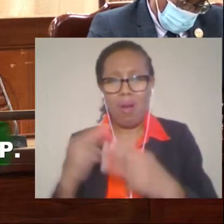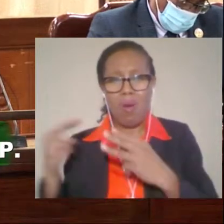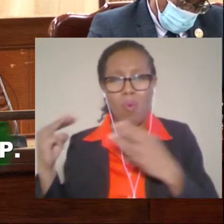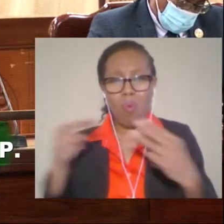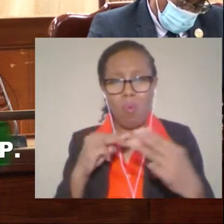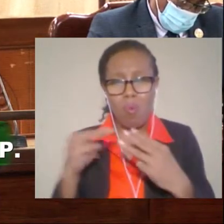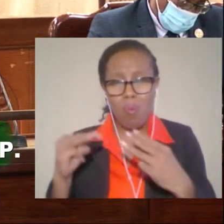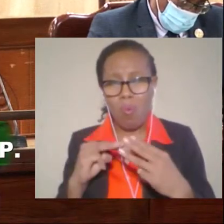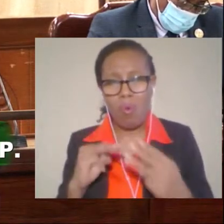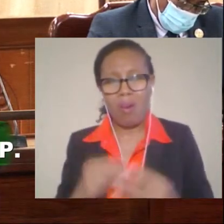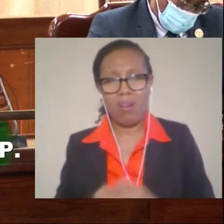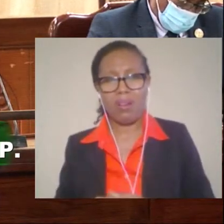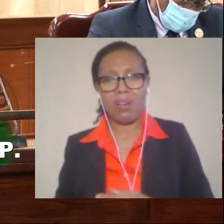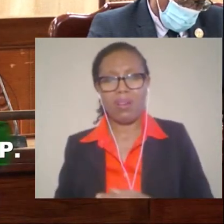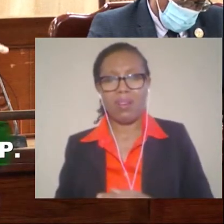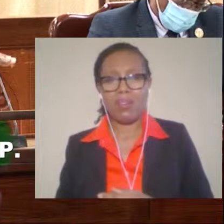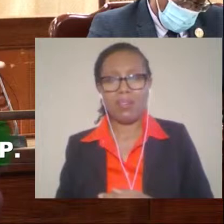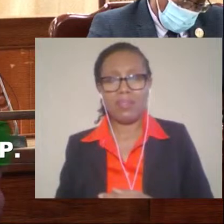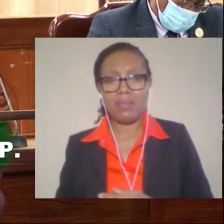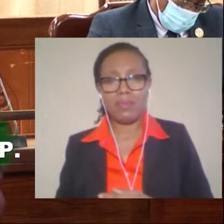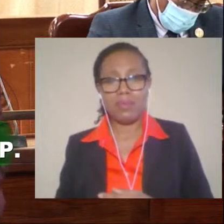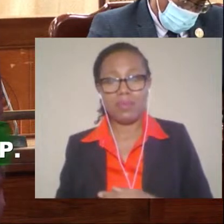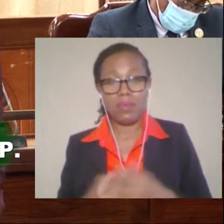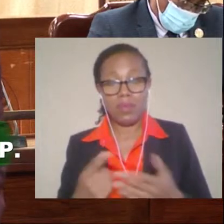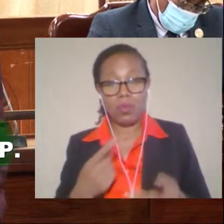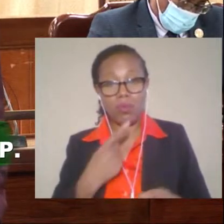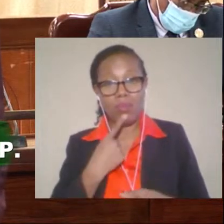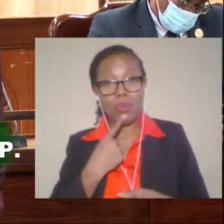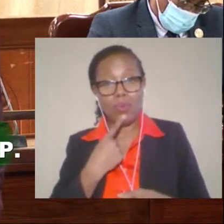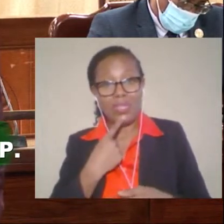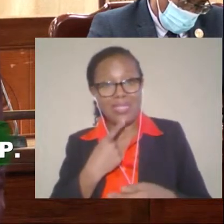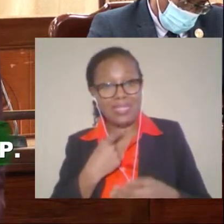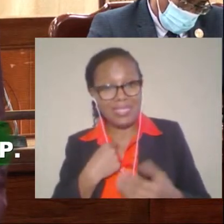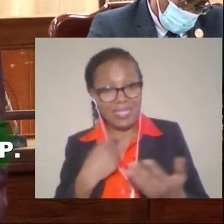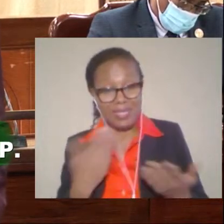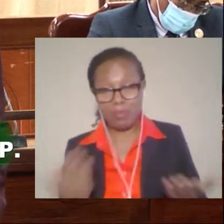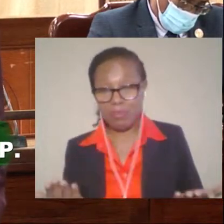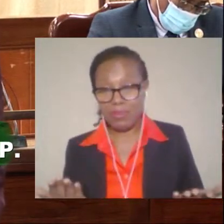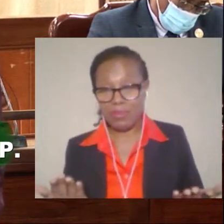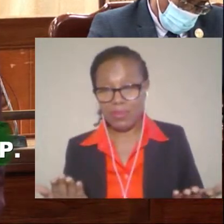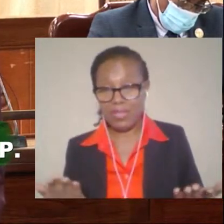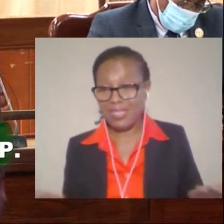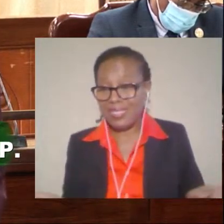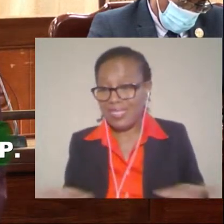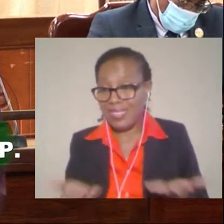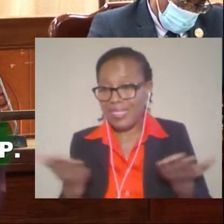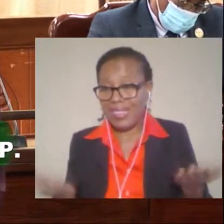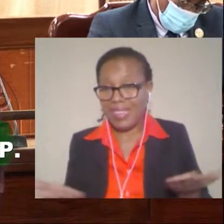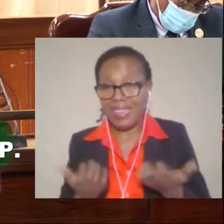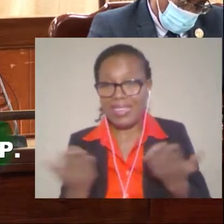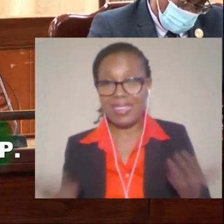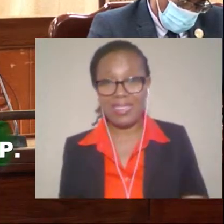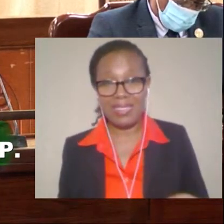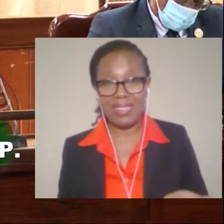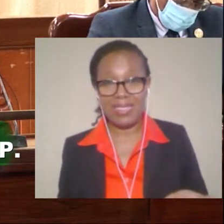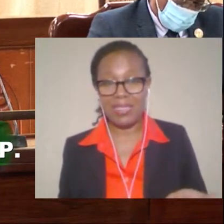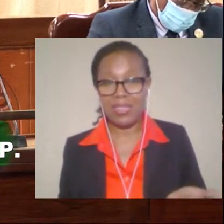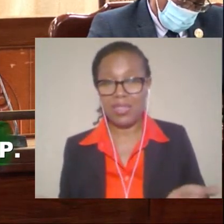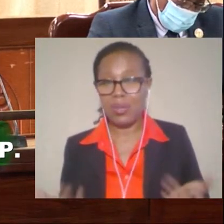You're telling me, with the total shutdown, with the total shutdown